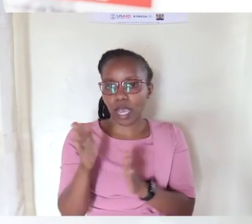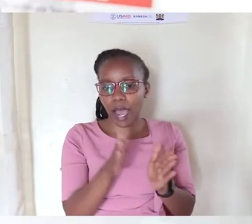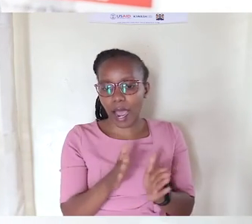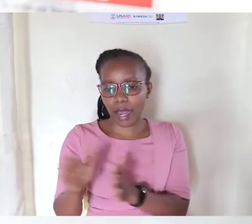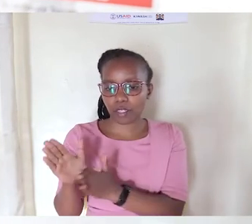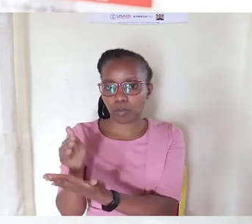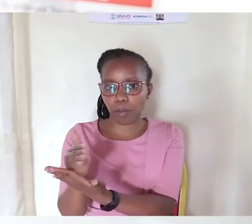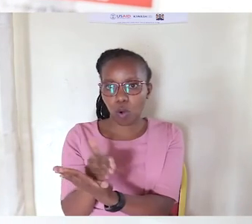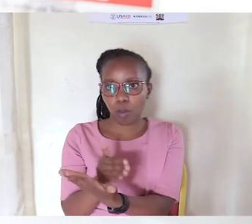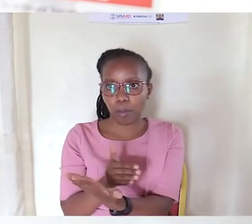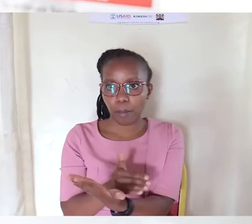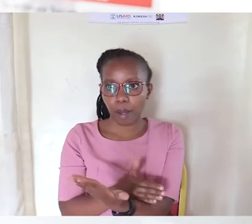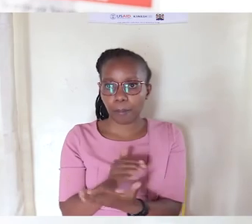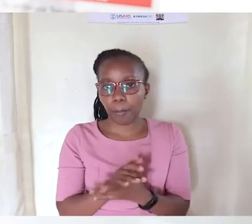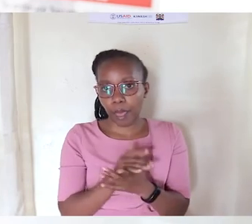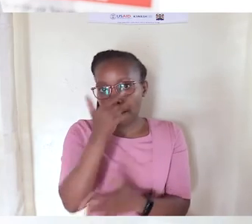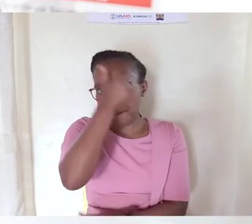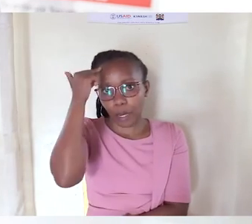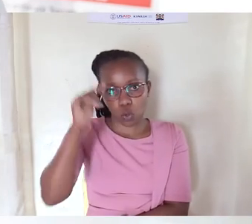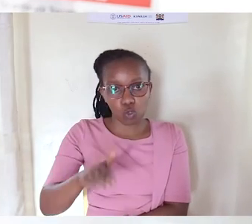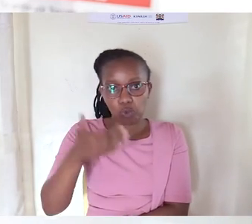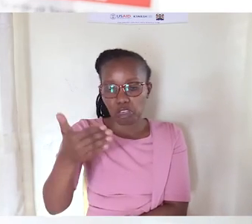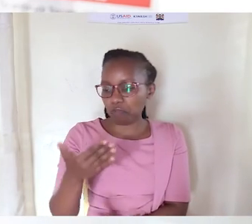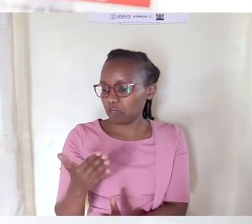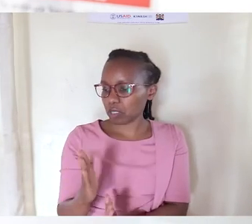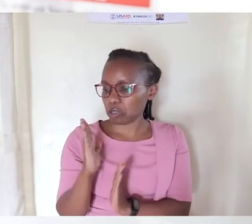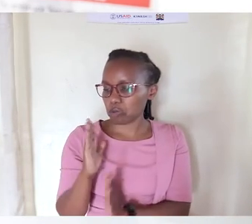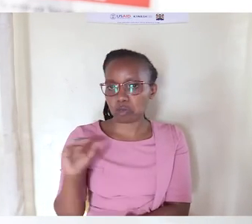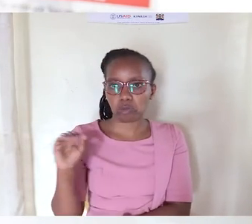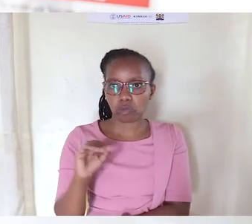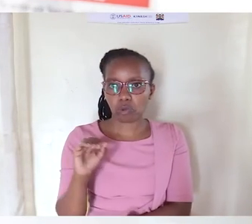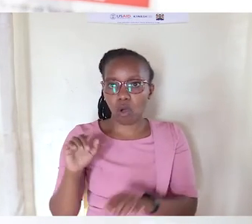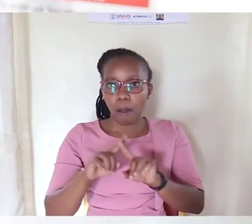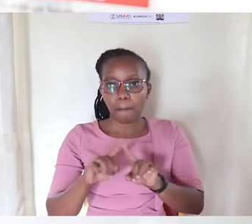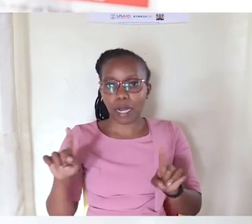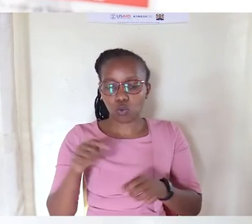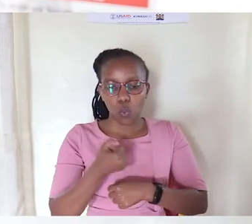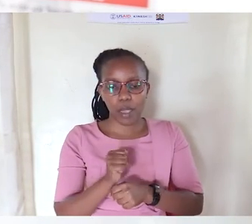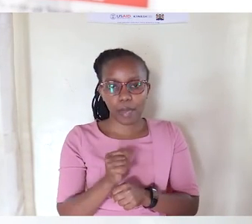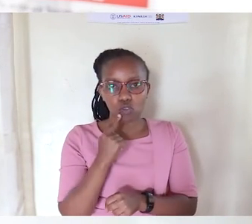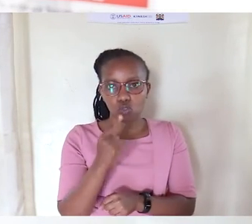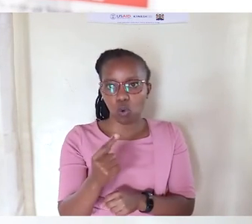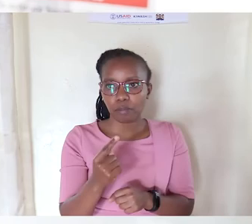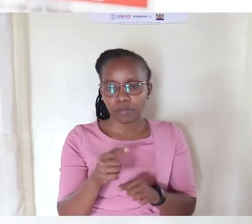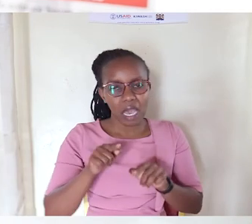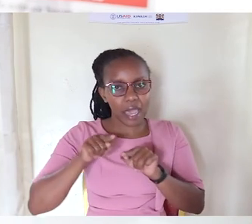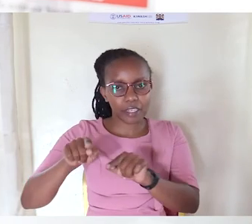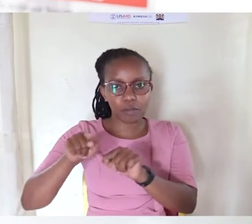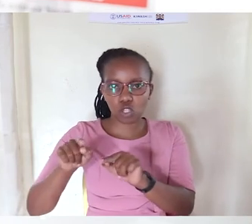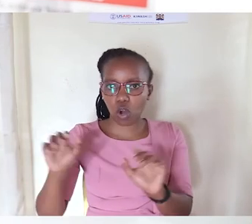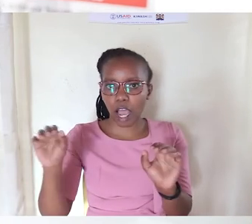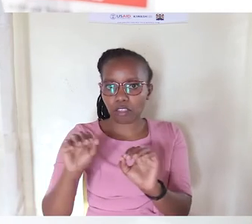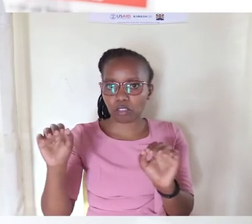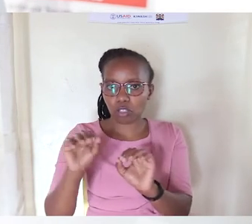Program, that because we are not the ones that offer security, but we are keen to ensure that there is no intimidation